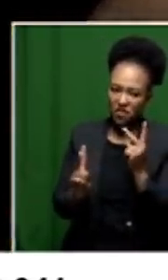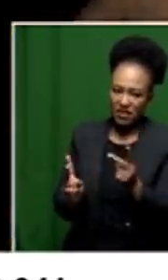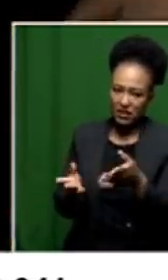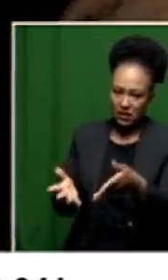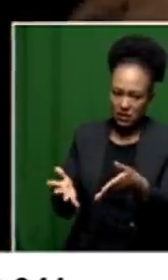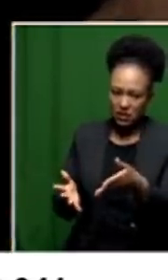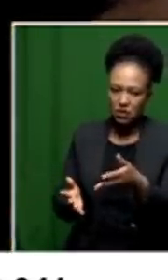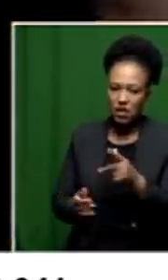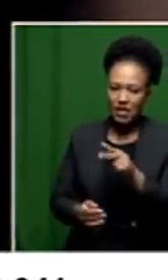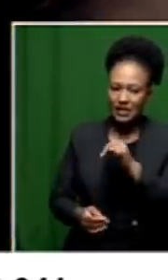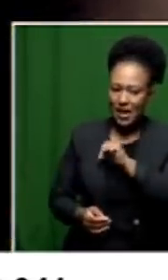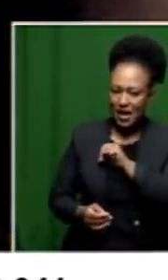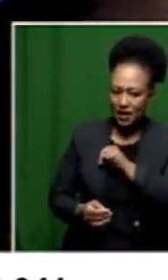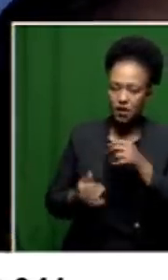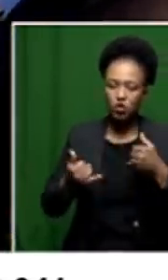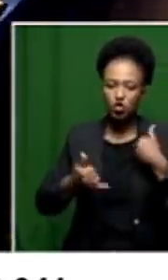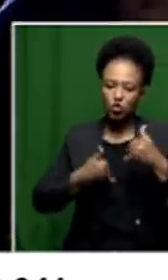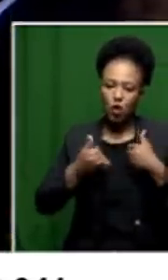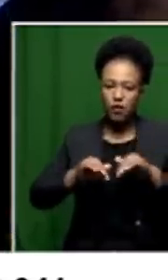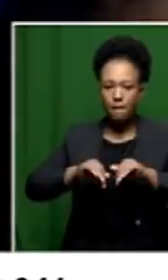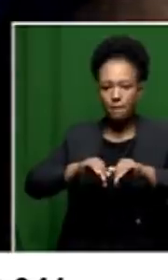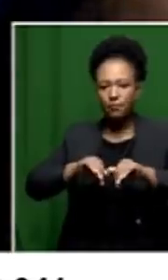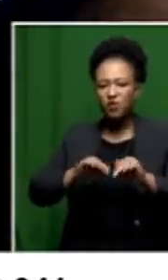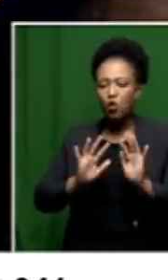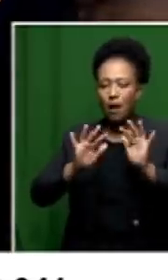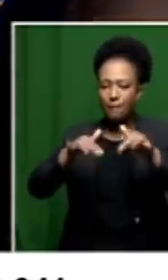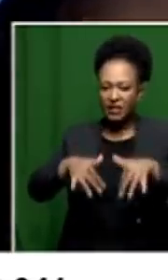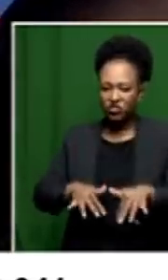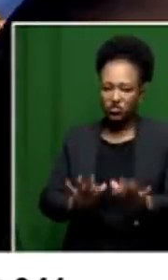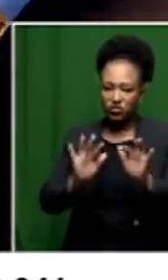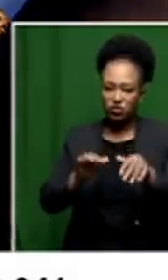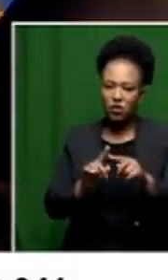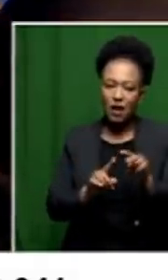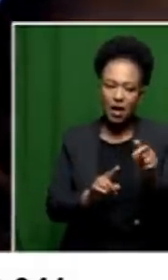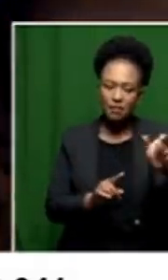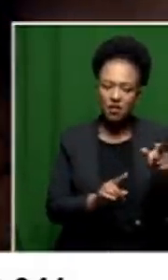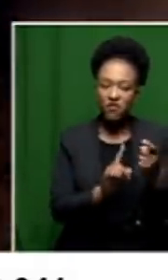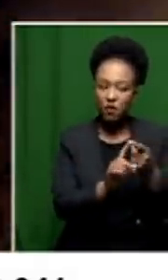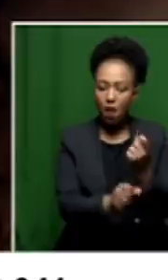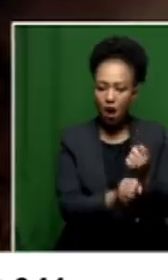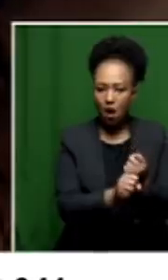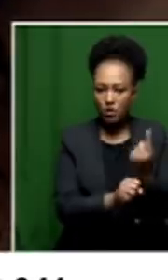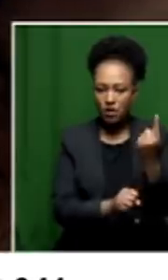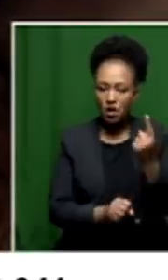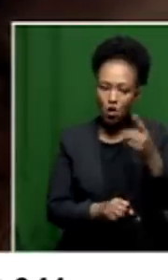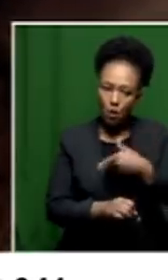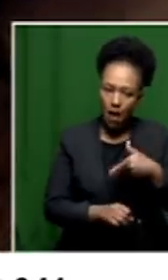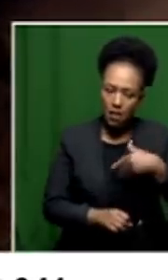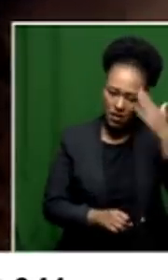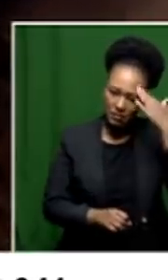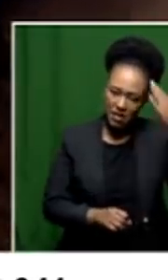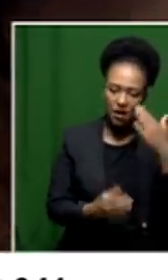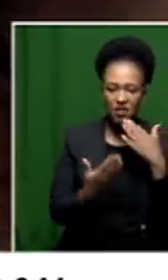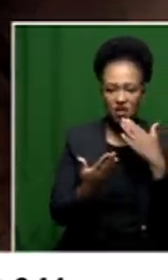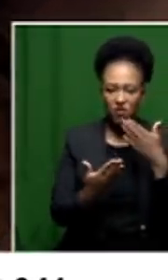to KwaZulu-Natal to enjoy the beach. And I'm joined by another resident from Gauteng, I believe. And thank you very much